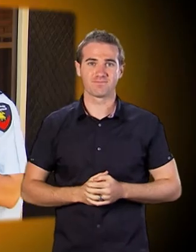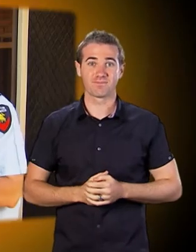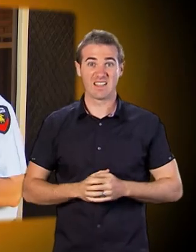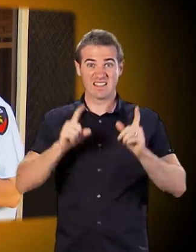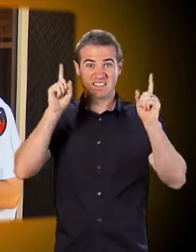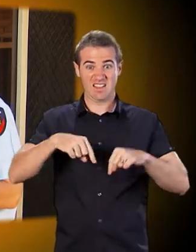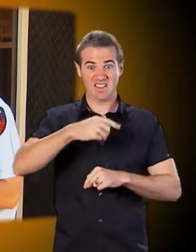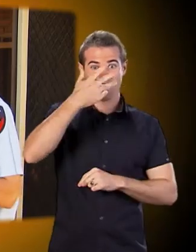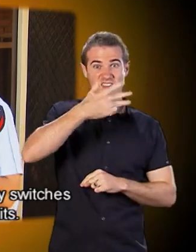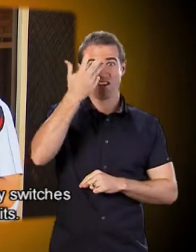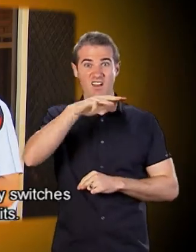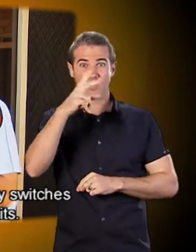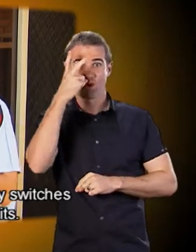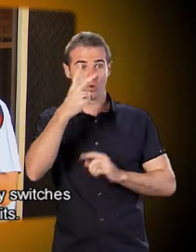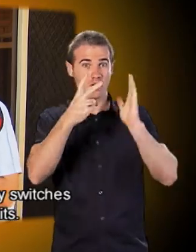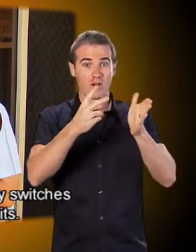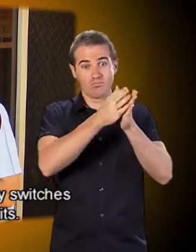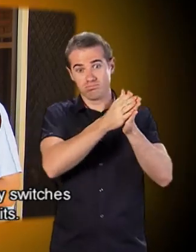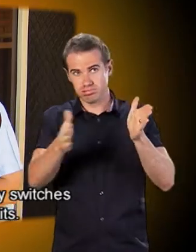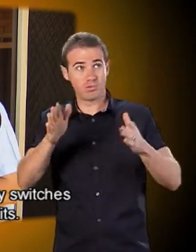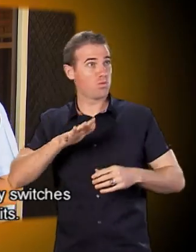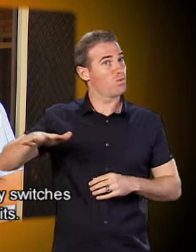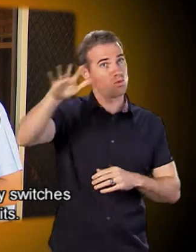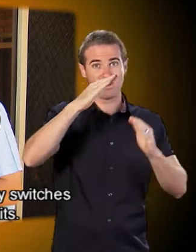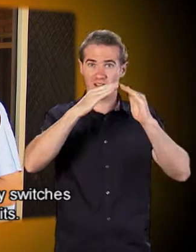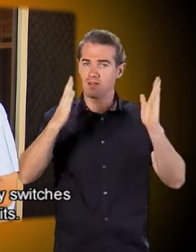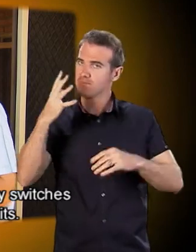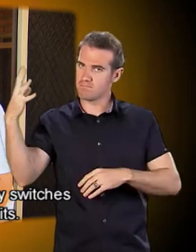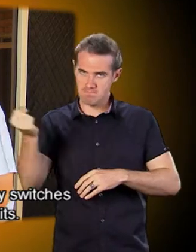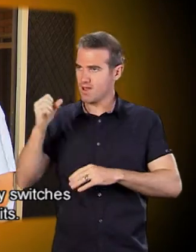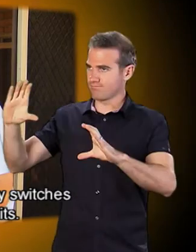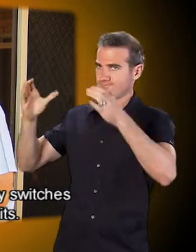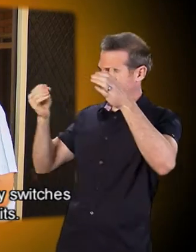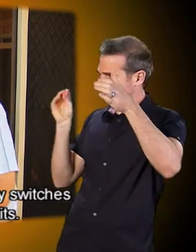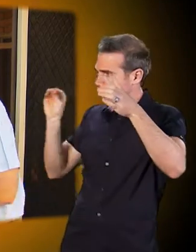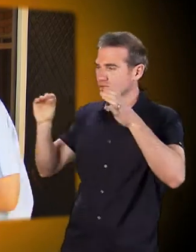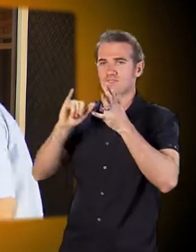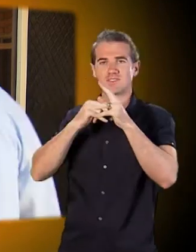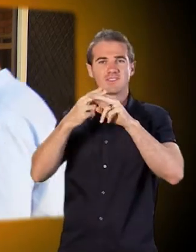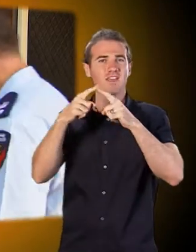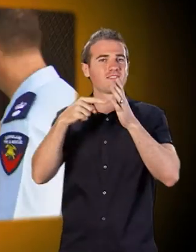Since 1992, all homes must have safety switches fitted to power circuits.